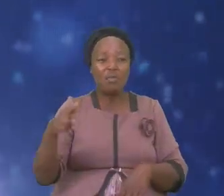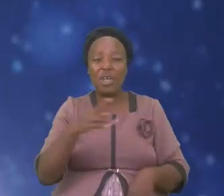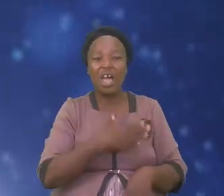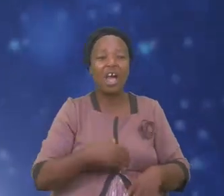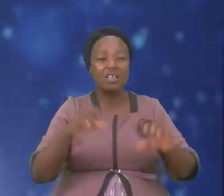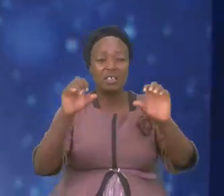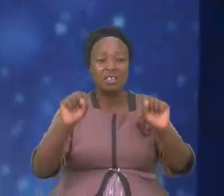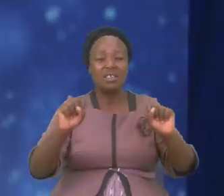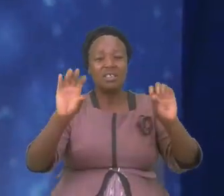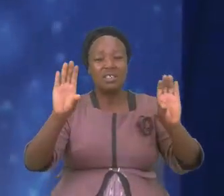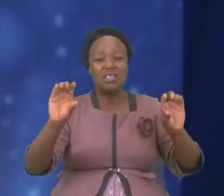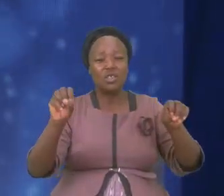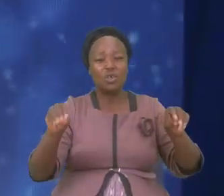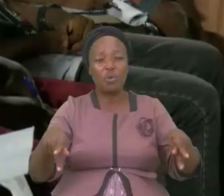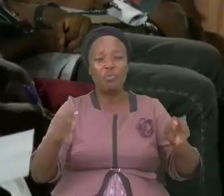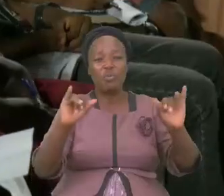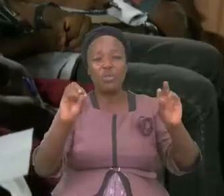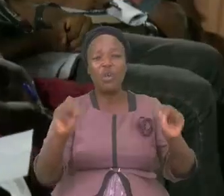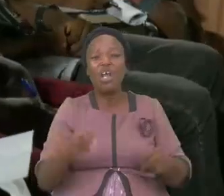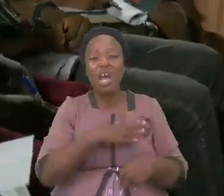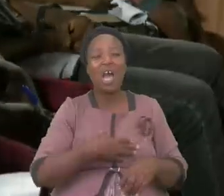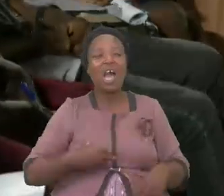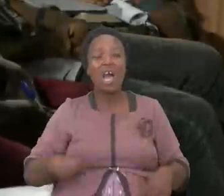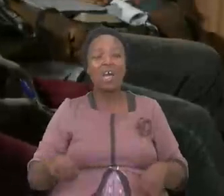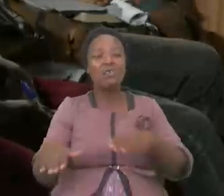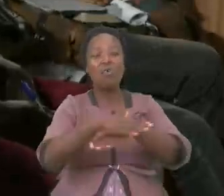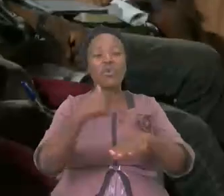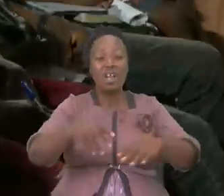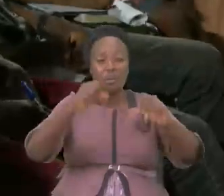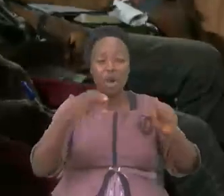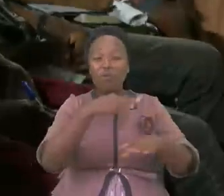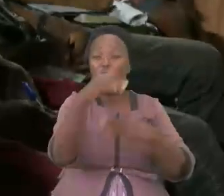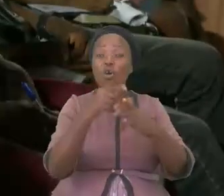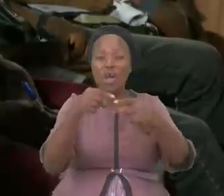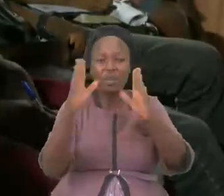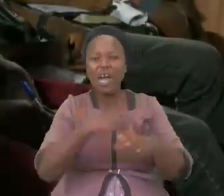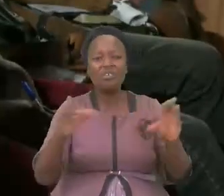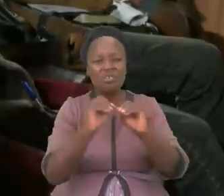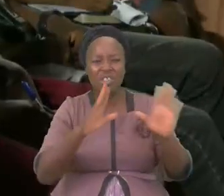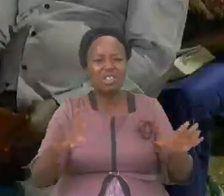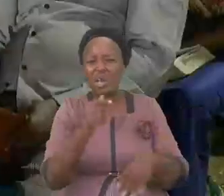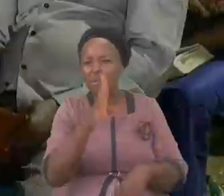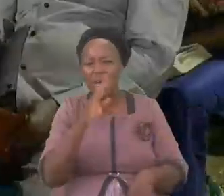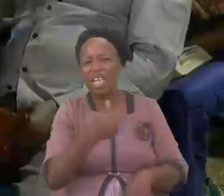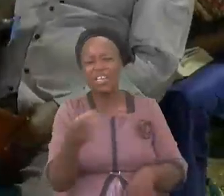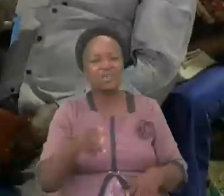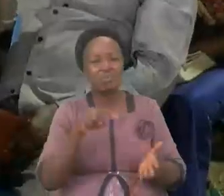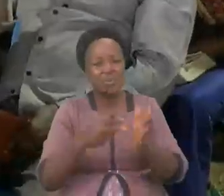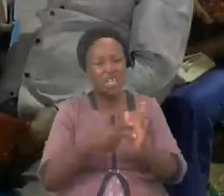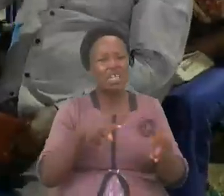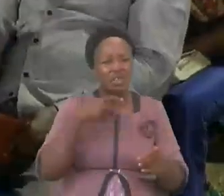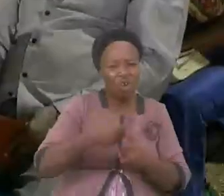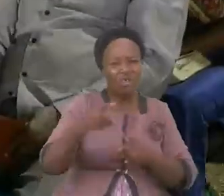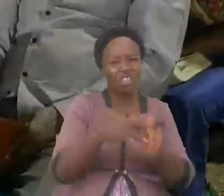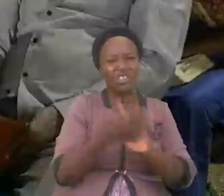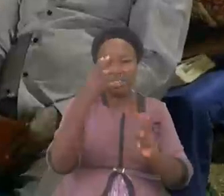nothing shall by any means hurt you. You will live your life to the full.